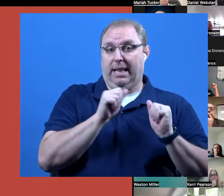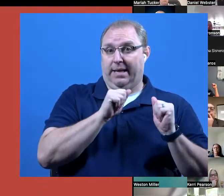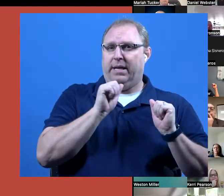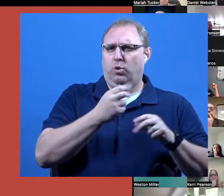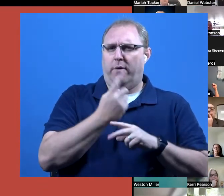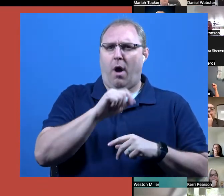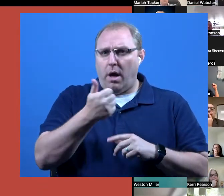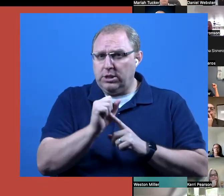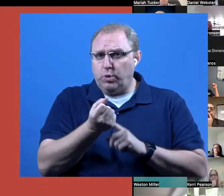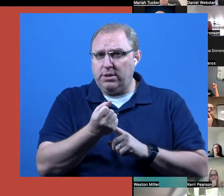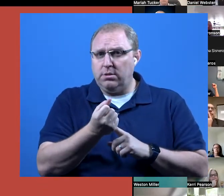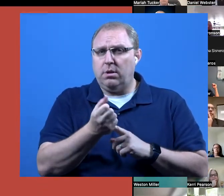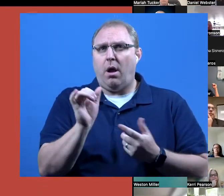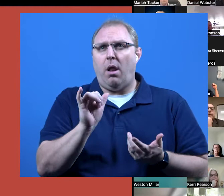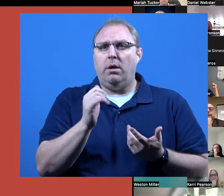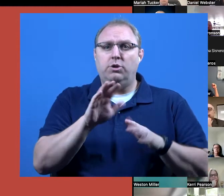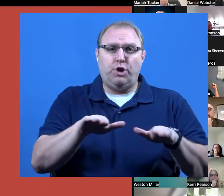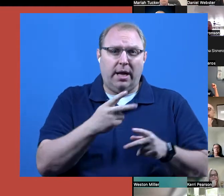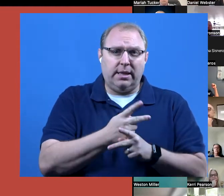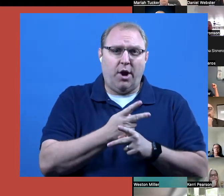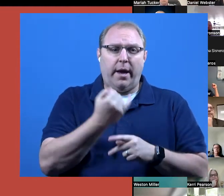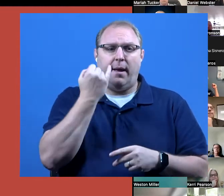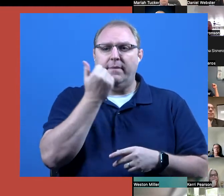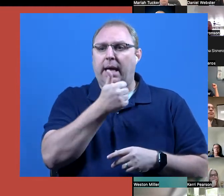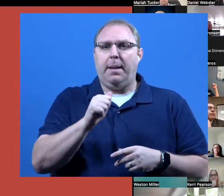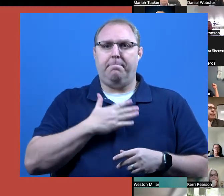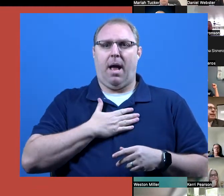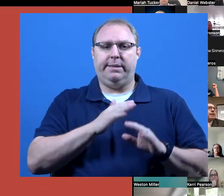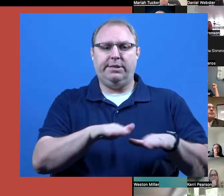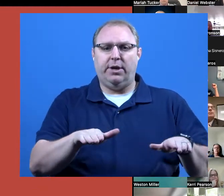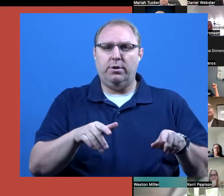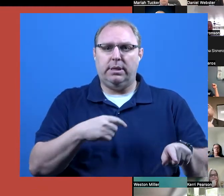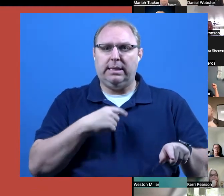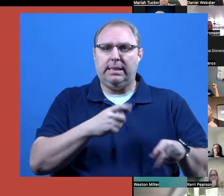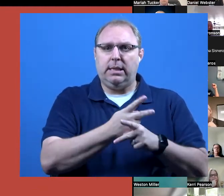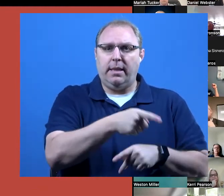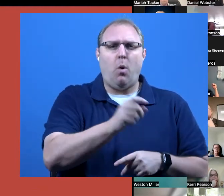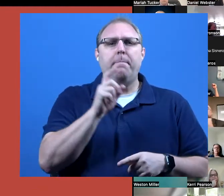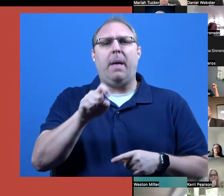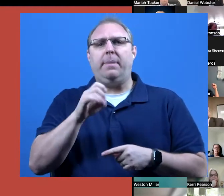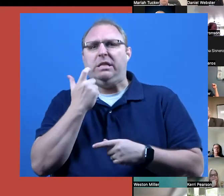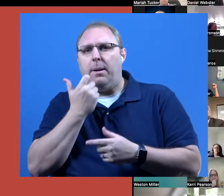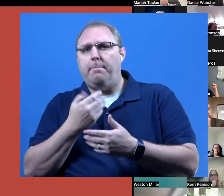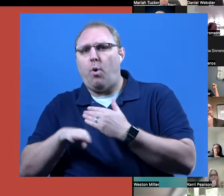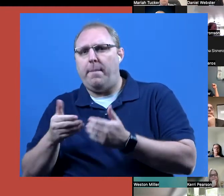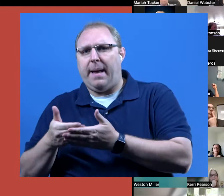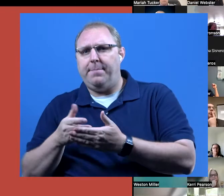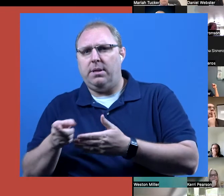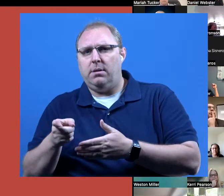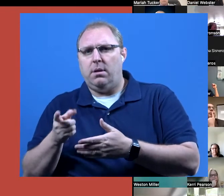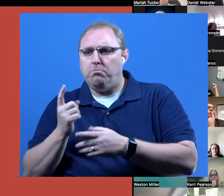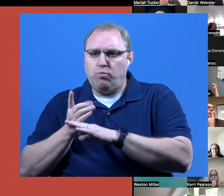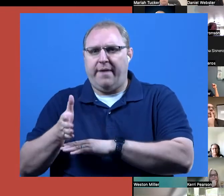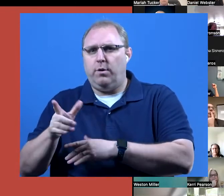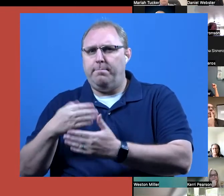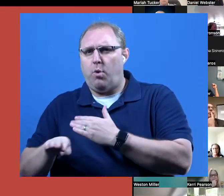newborn baby, like directly after they're born? Thank you for clarifying. You can only use that parental leave within the